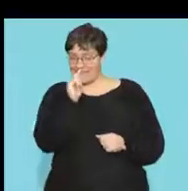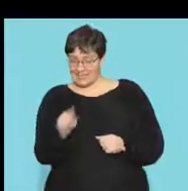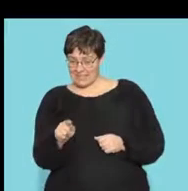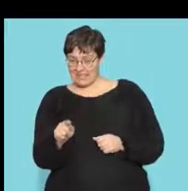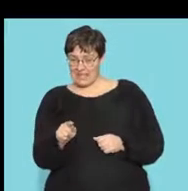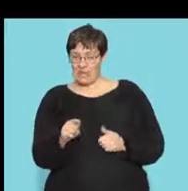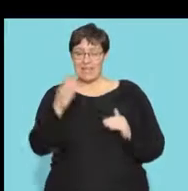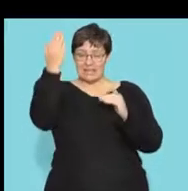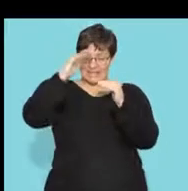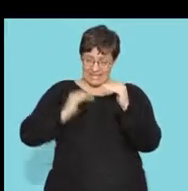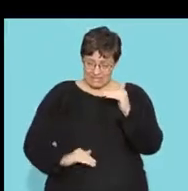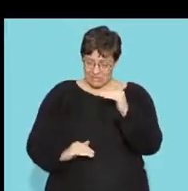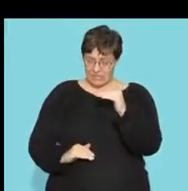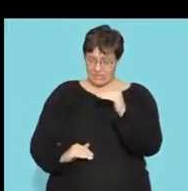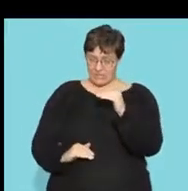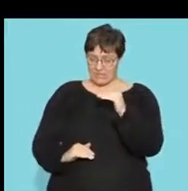our